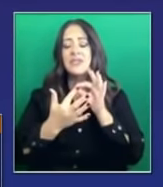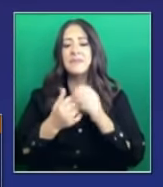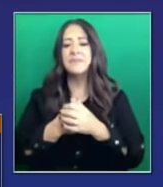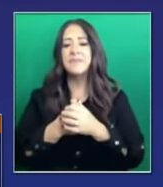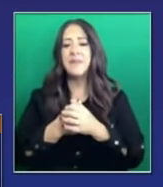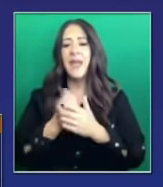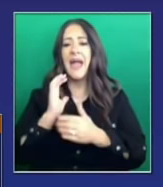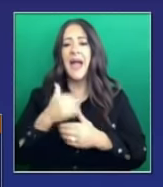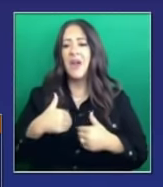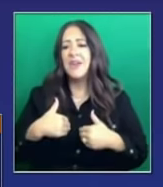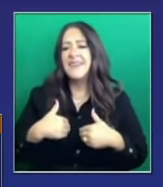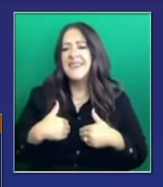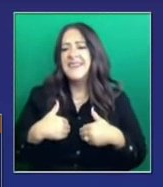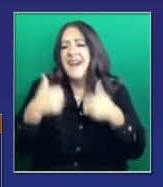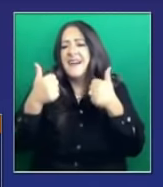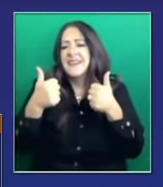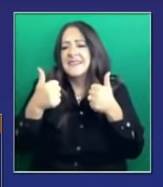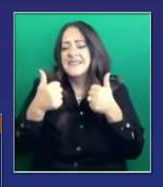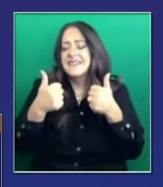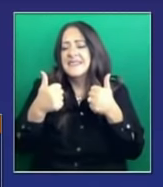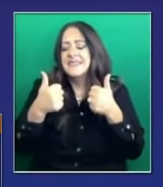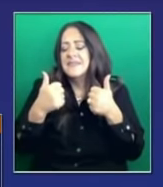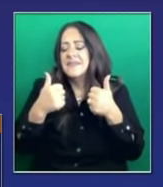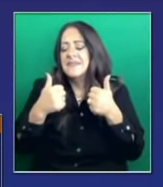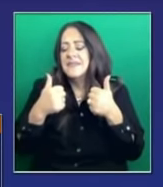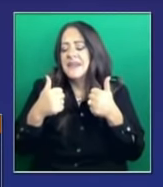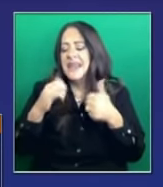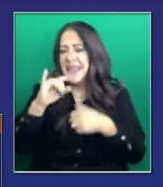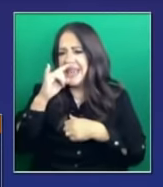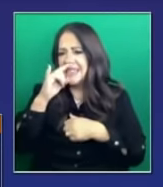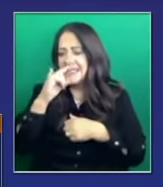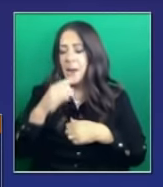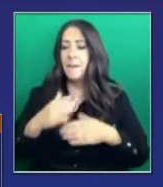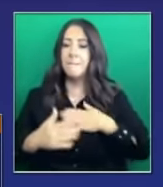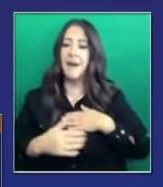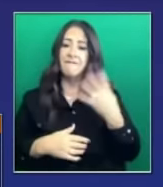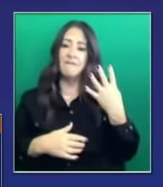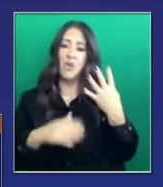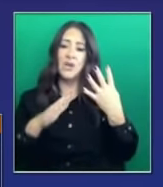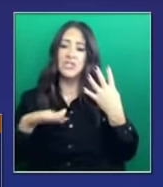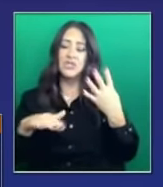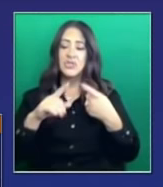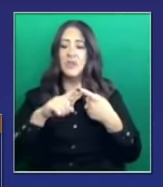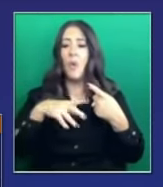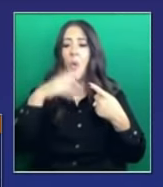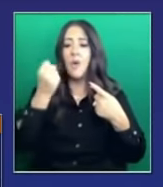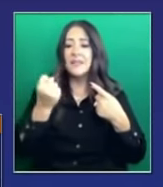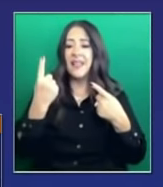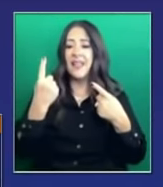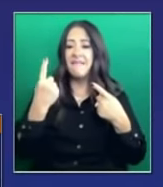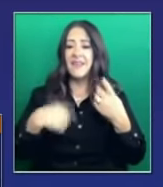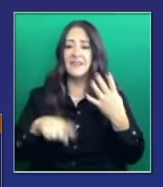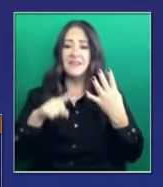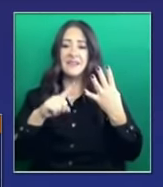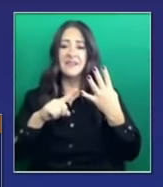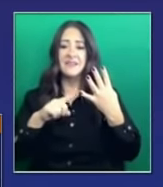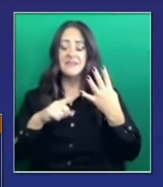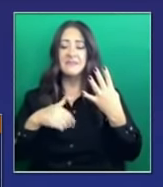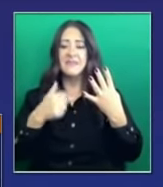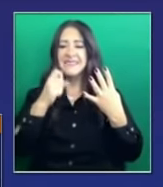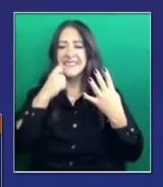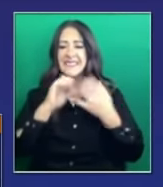but my own experience at home with four young children, my oldest 11, my youngest just having turned four a number of months